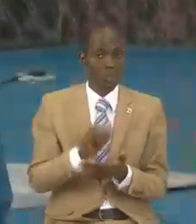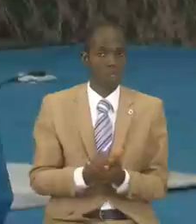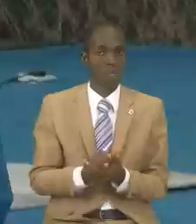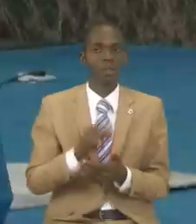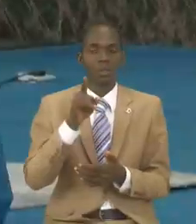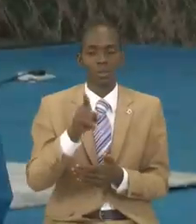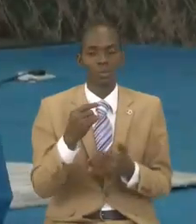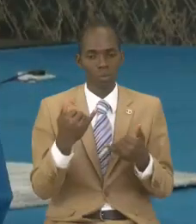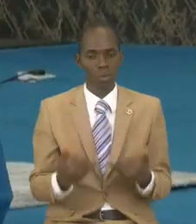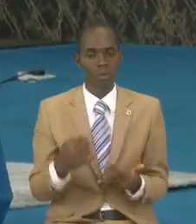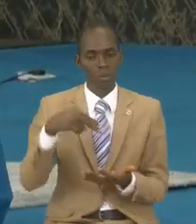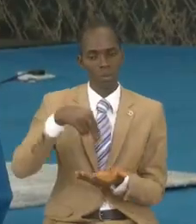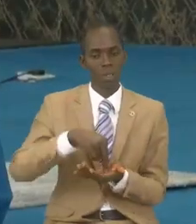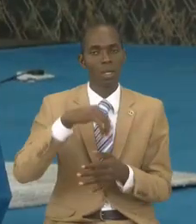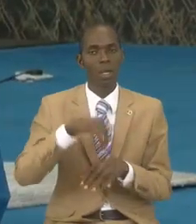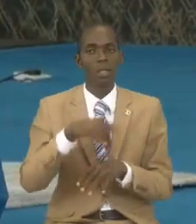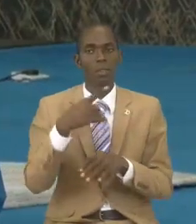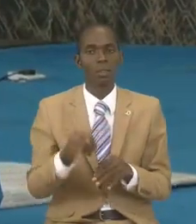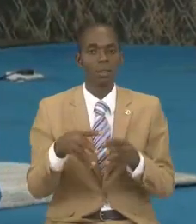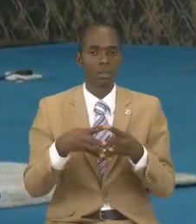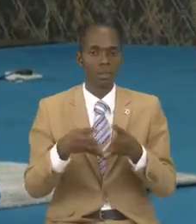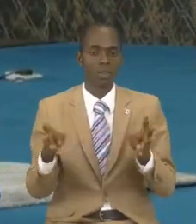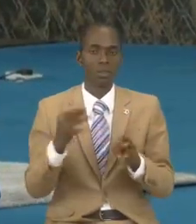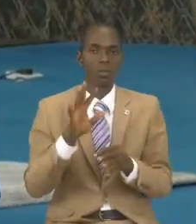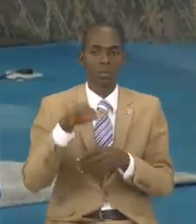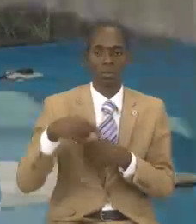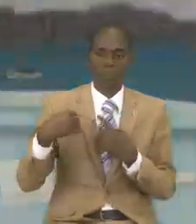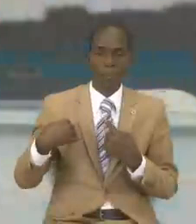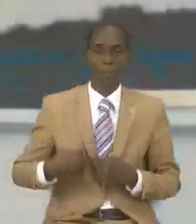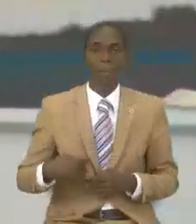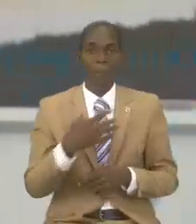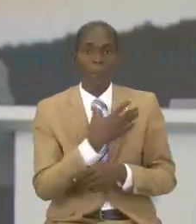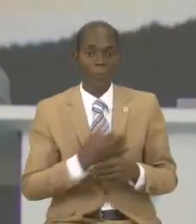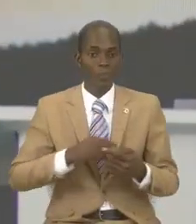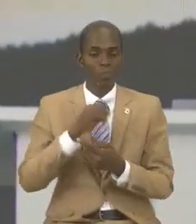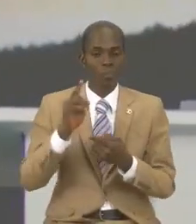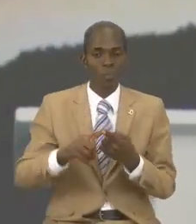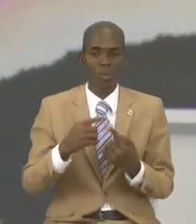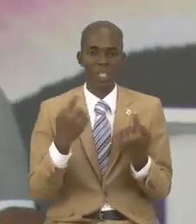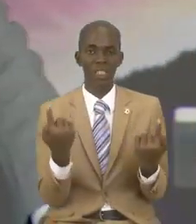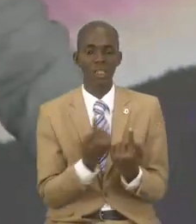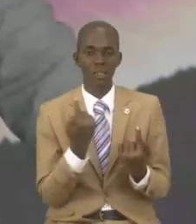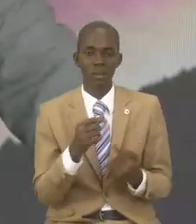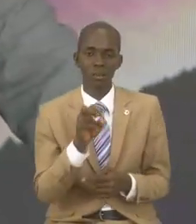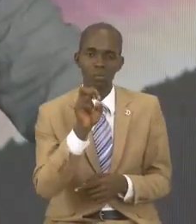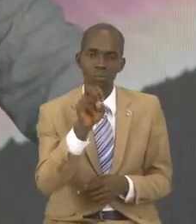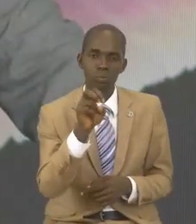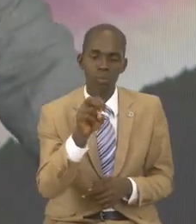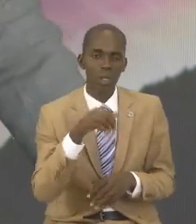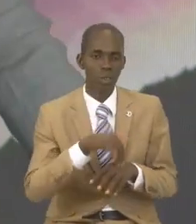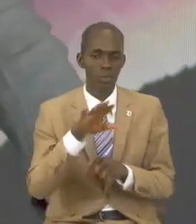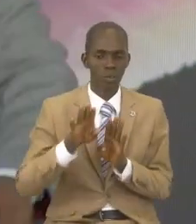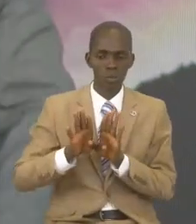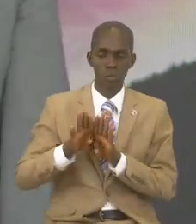the gate of your heart. And when sin knocks at the door, there's no room for